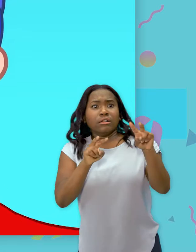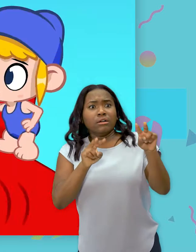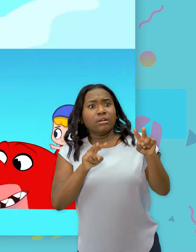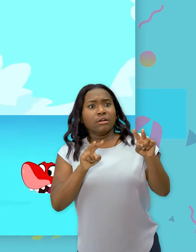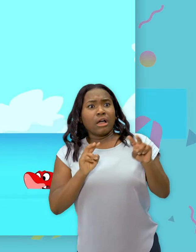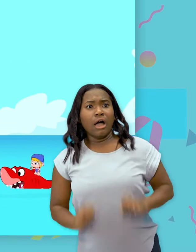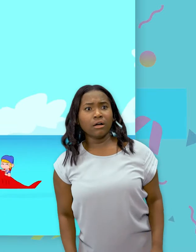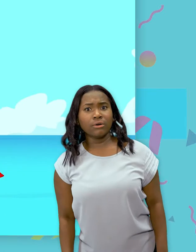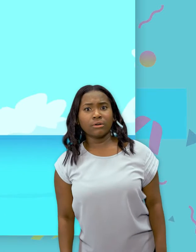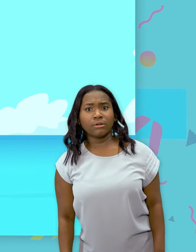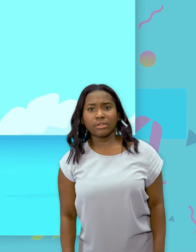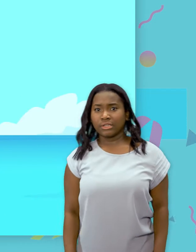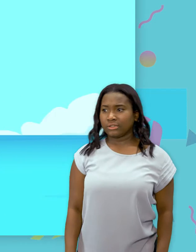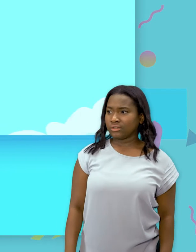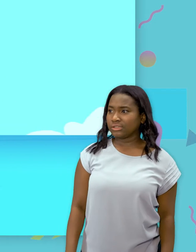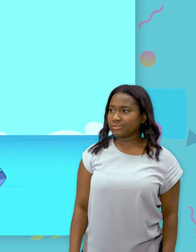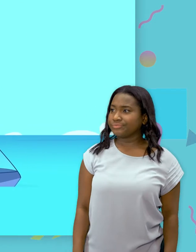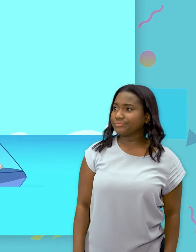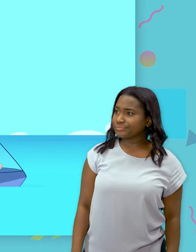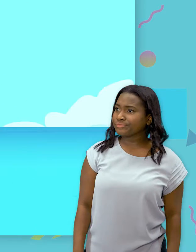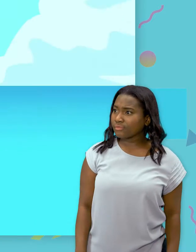Look out, Morphle!